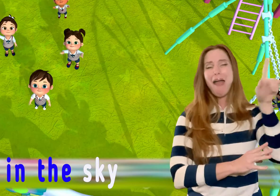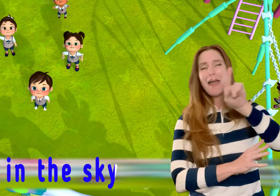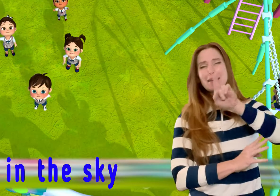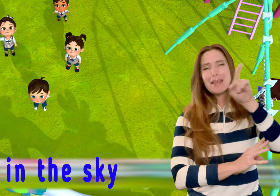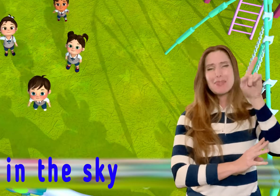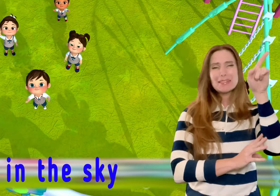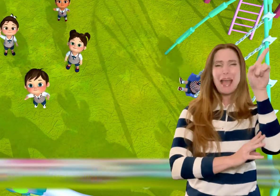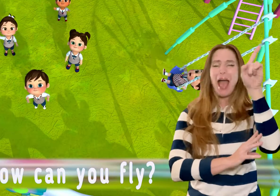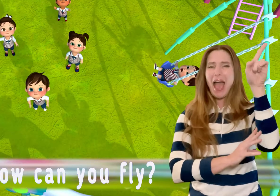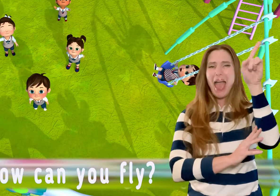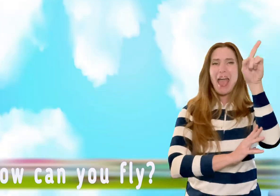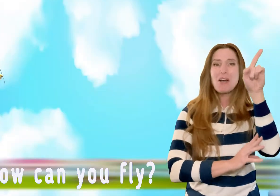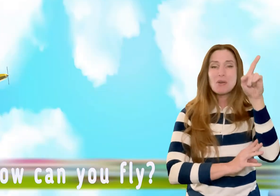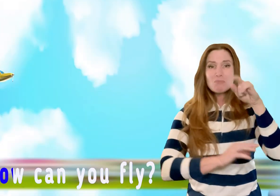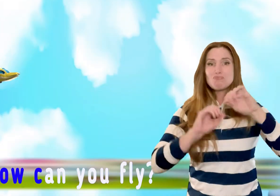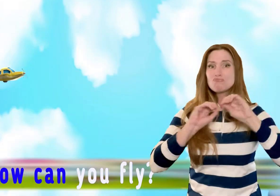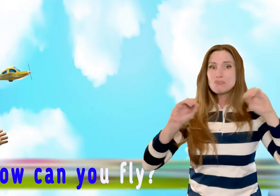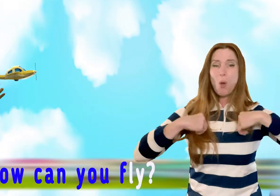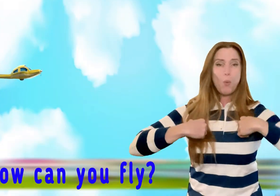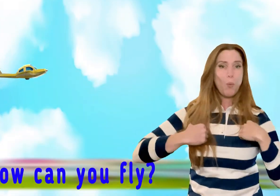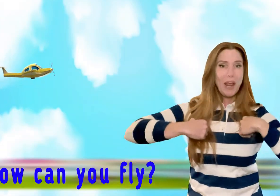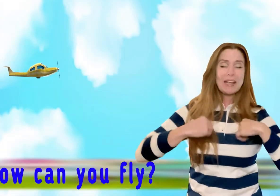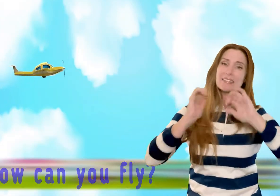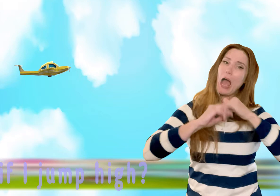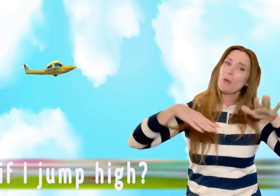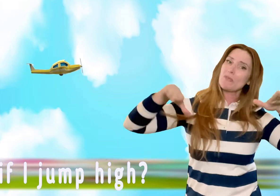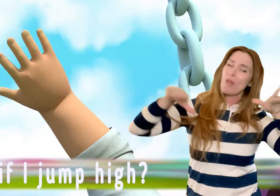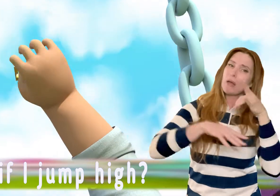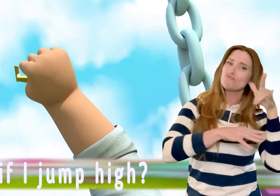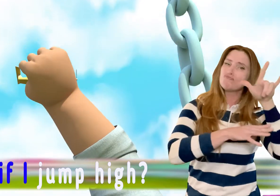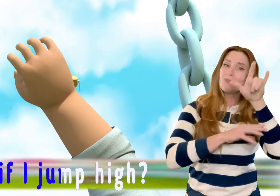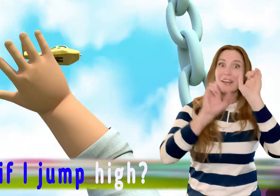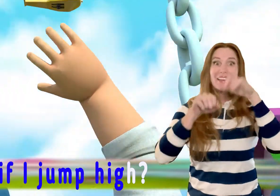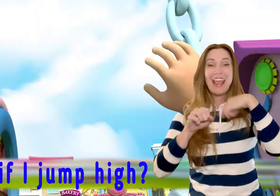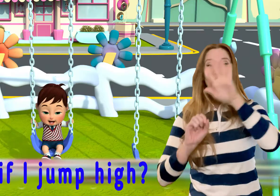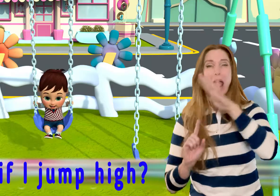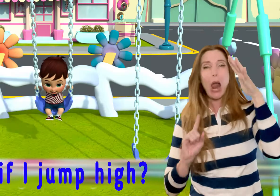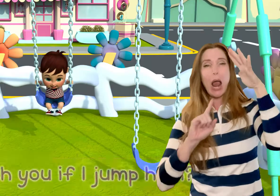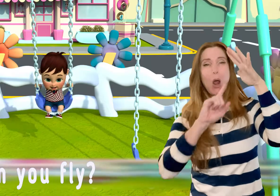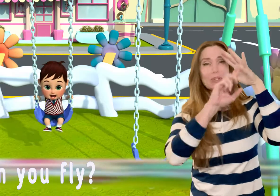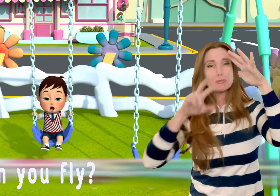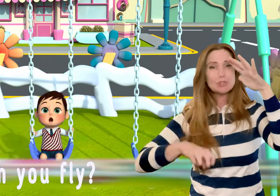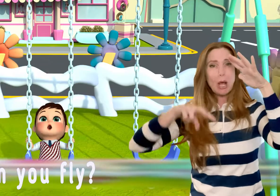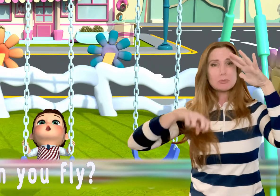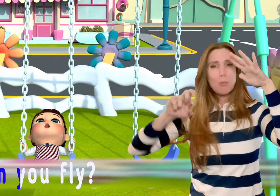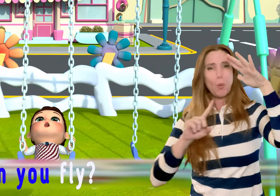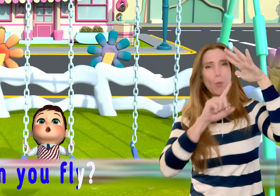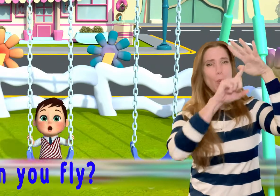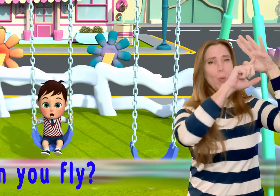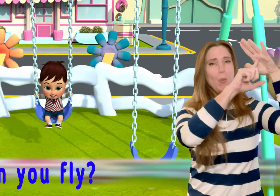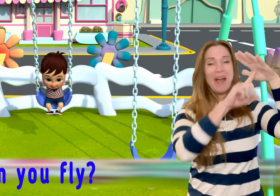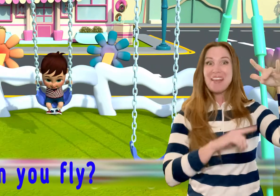Plane, plane in the sky without wings, how can you fly? Can I reach you if I jump high?